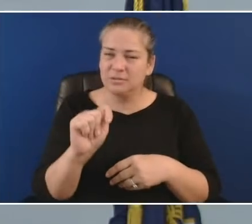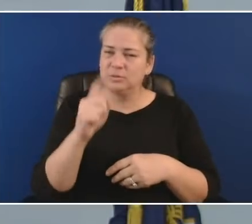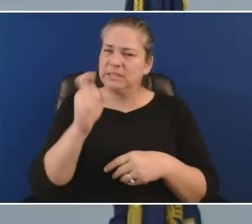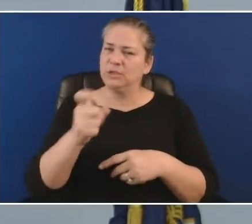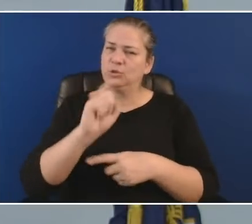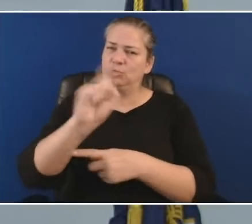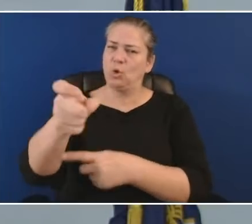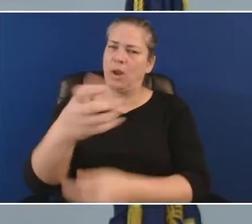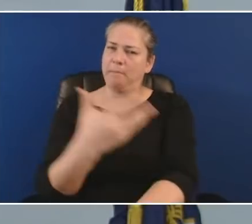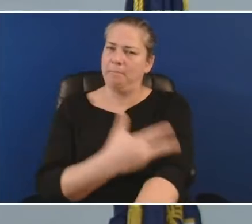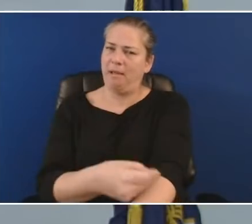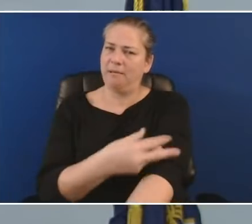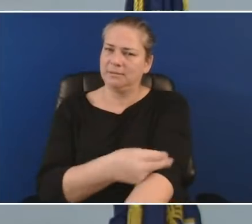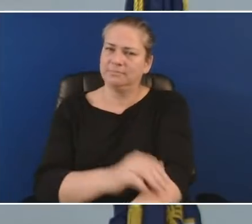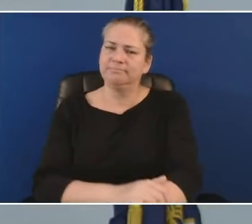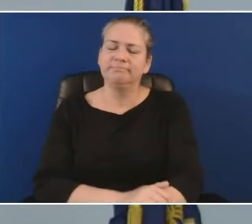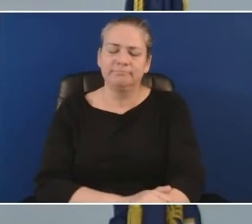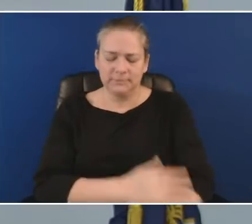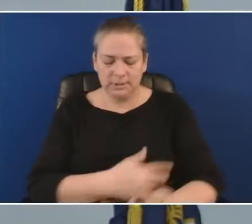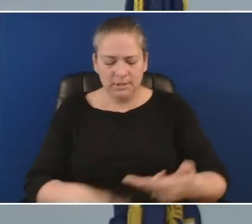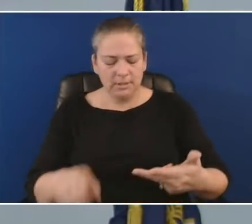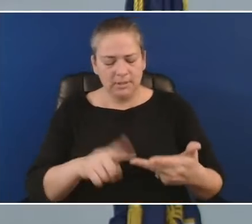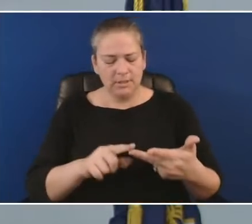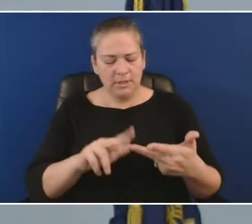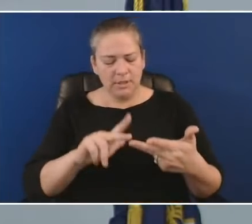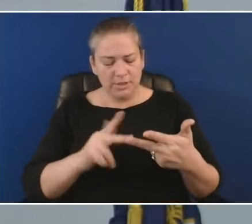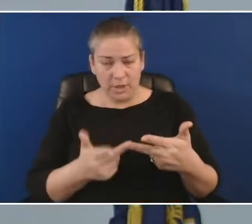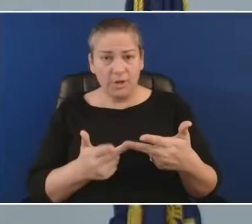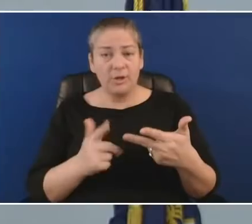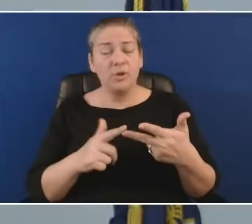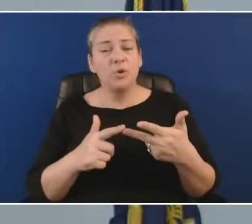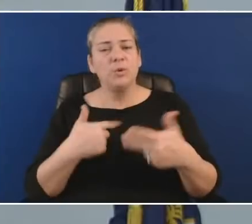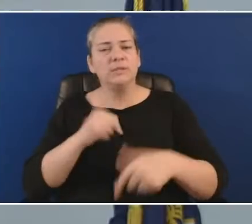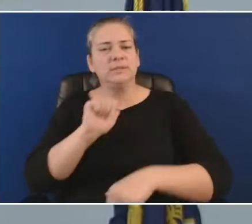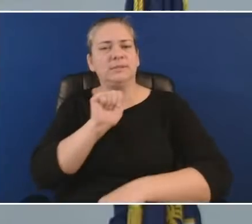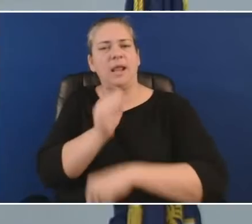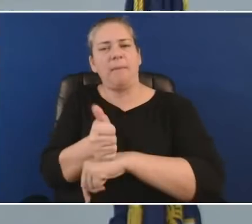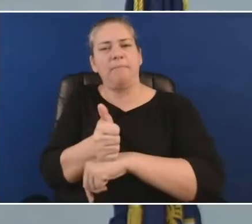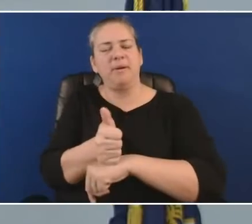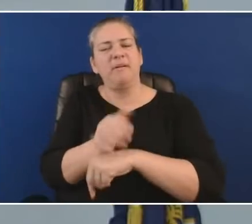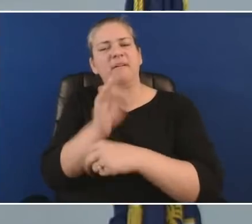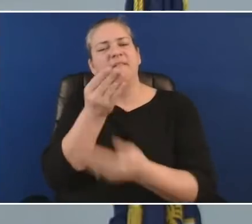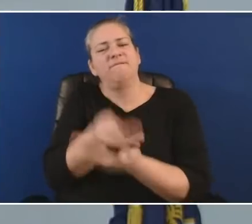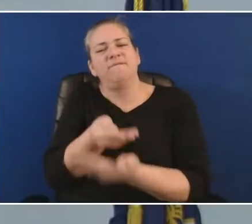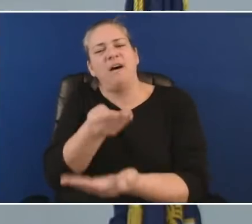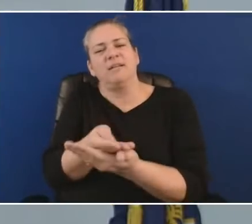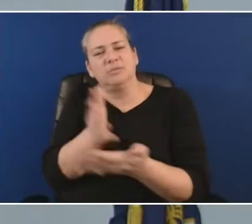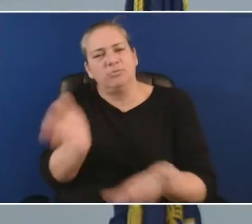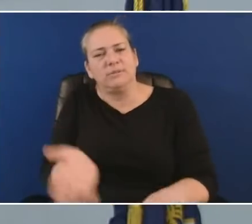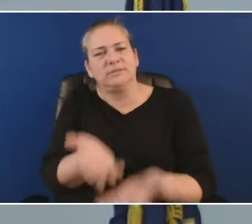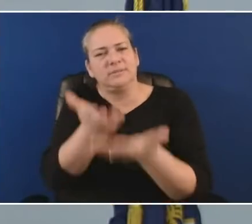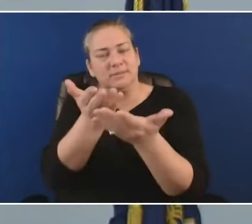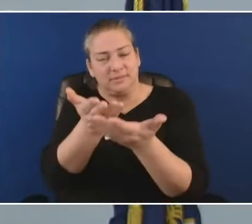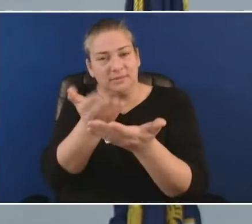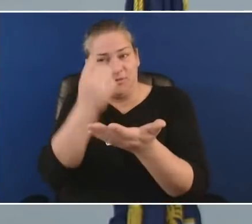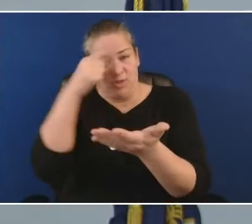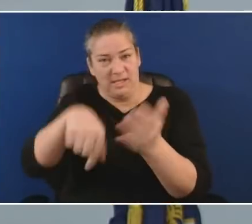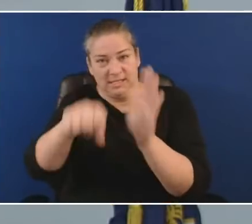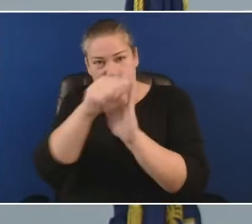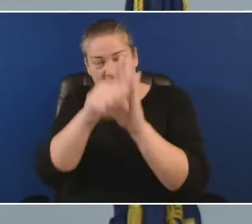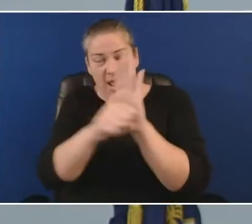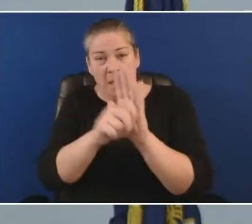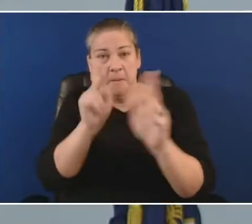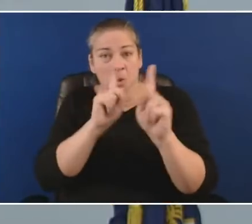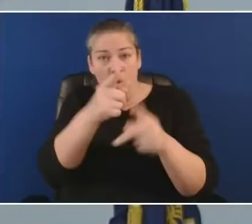third is we have now been able to set up a single fund connected with the state that people who want to help